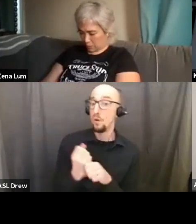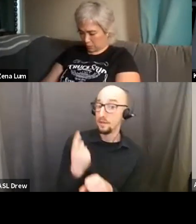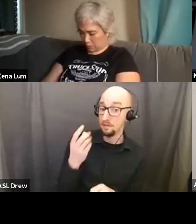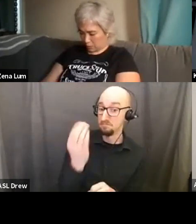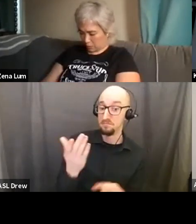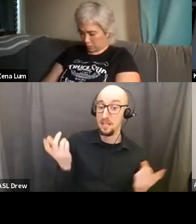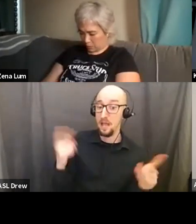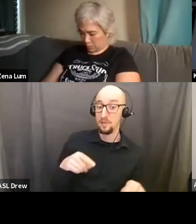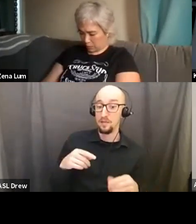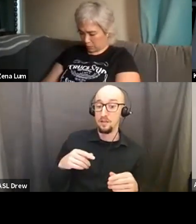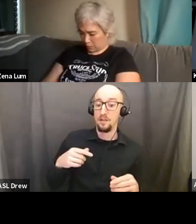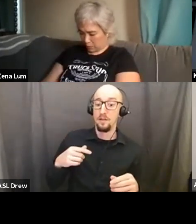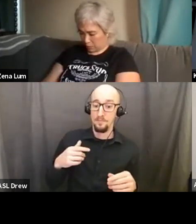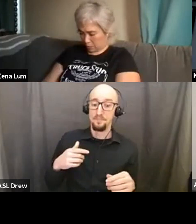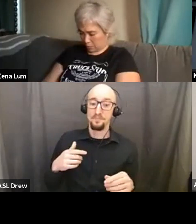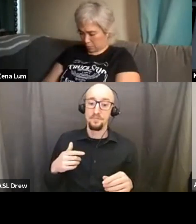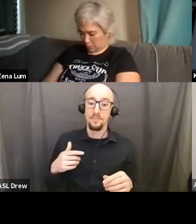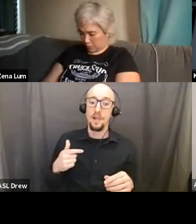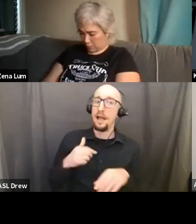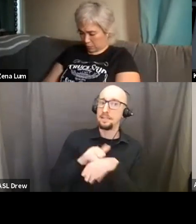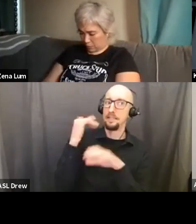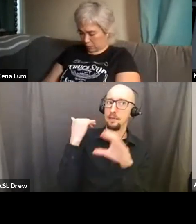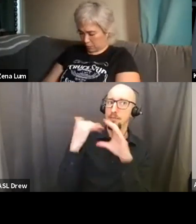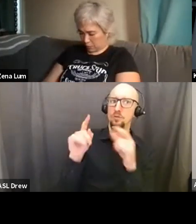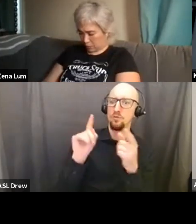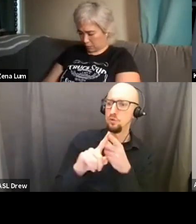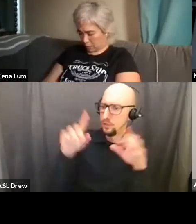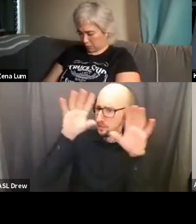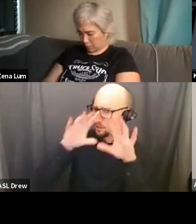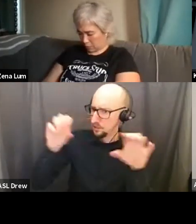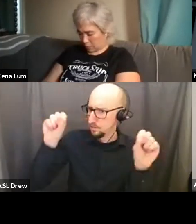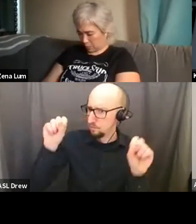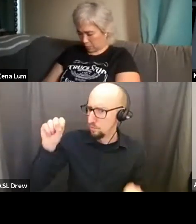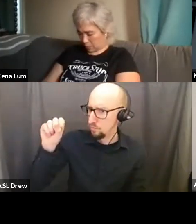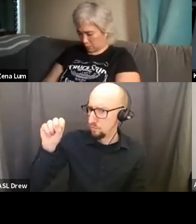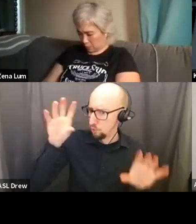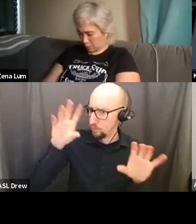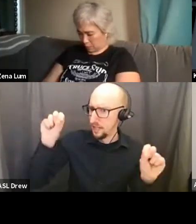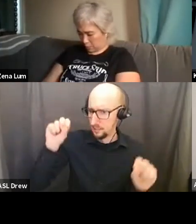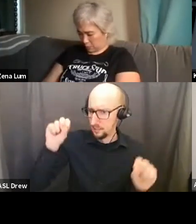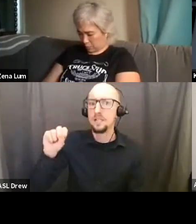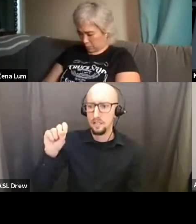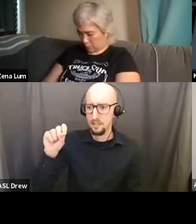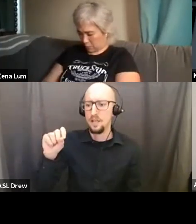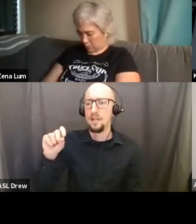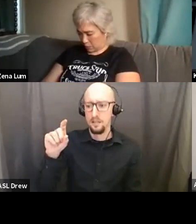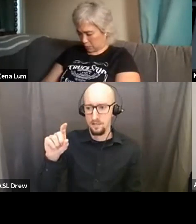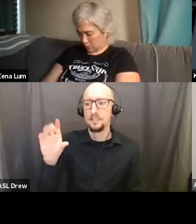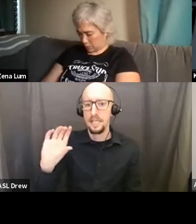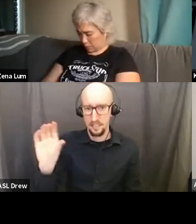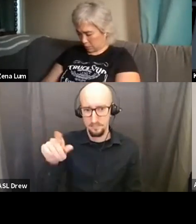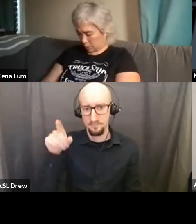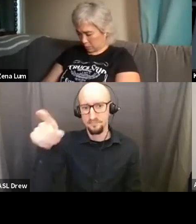I sent an email to superintendent of the people comments. I said, why don't we add more